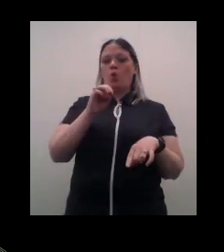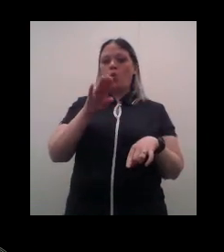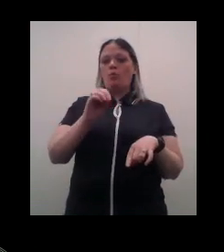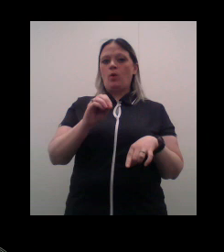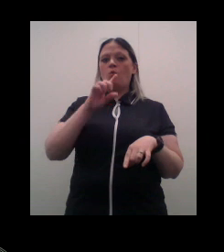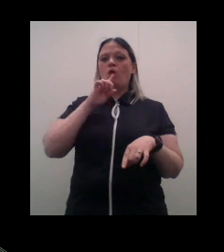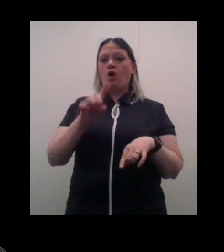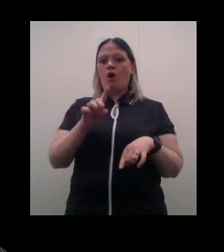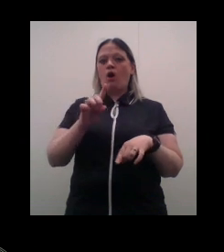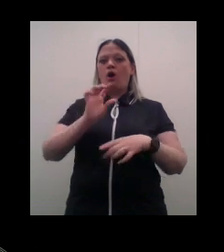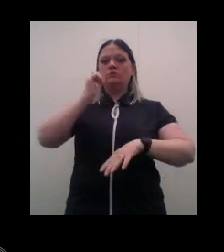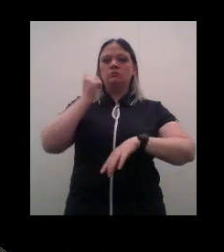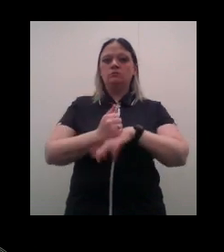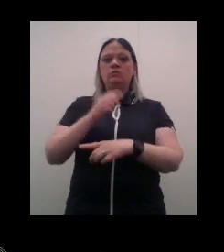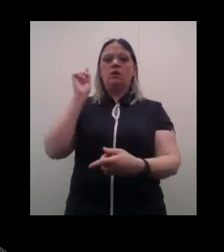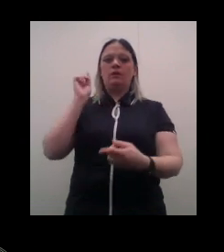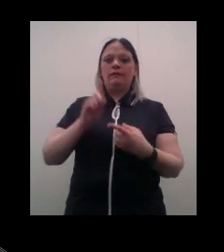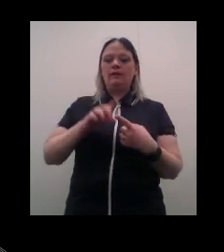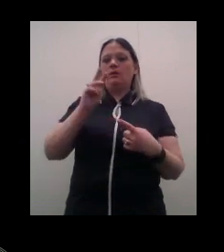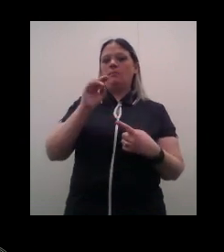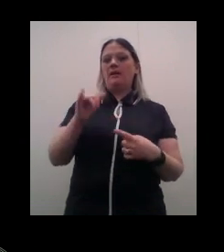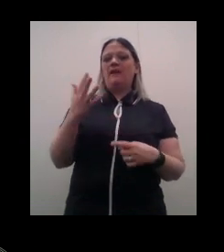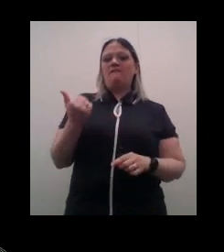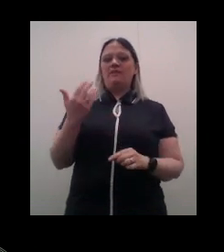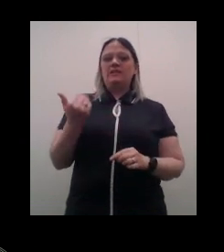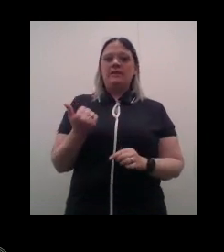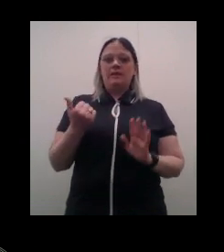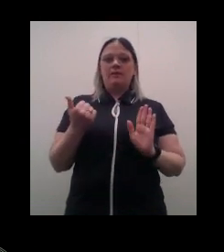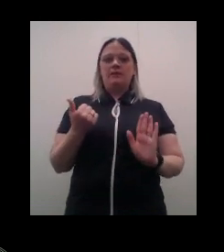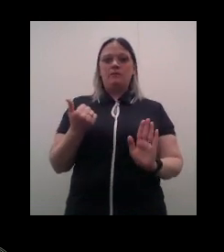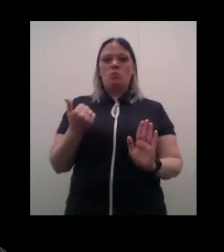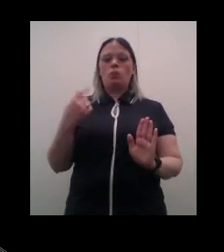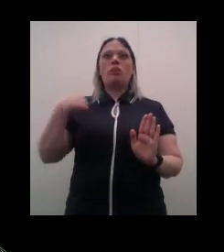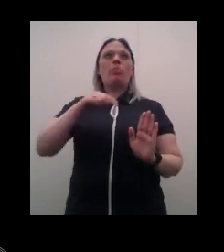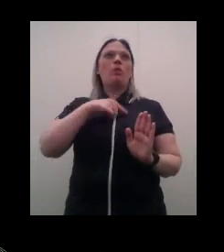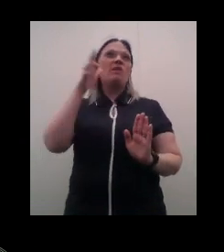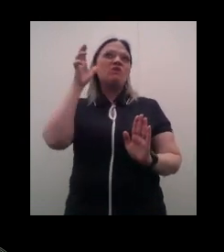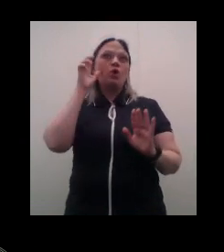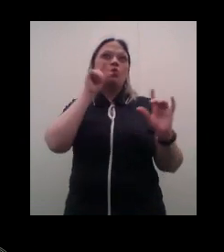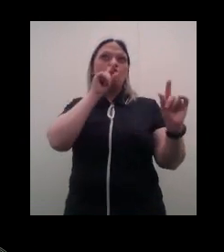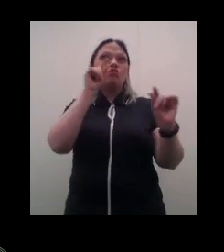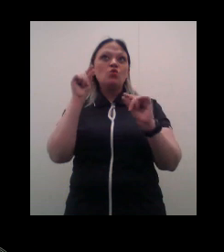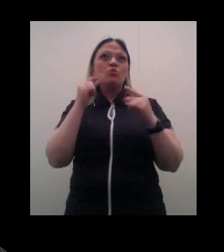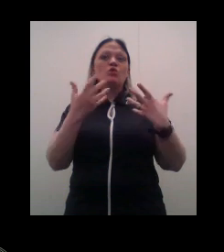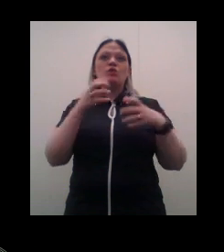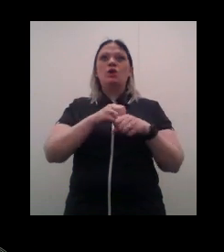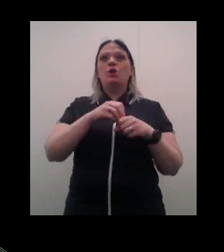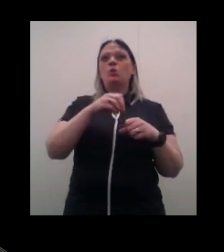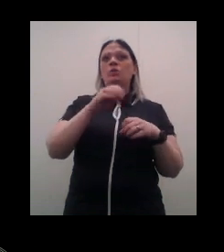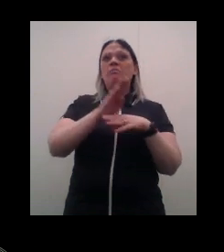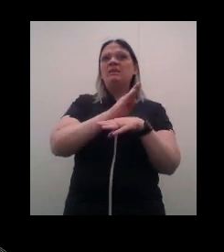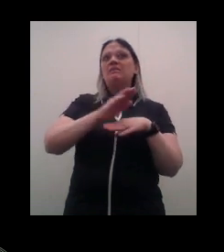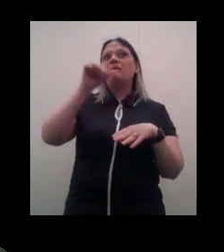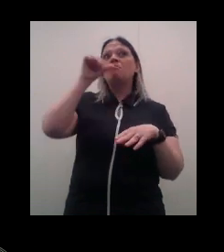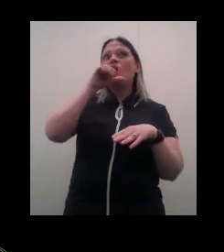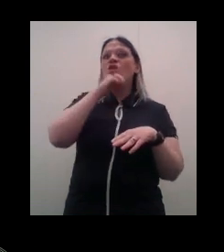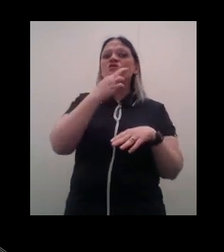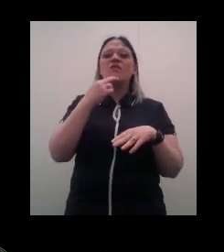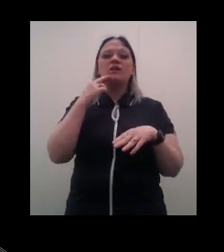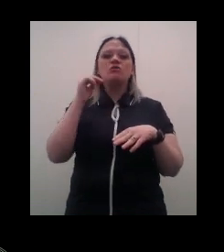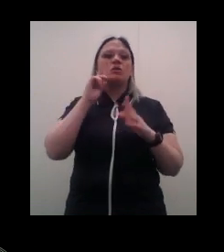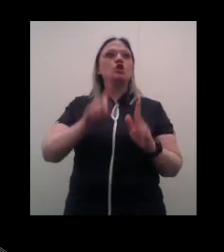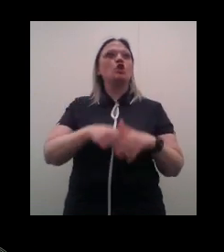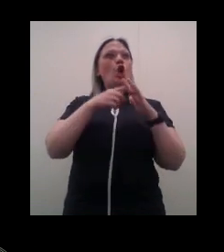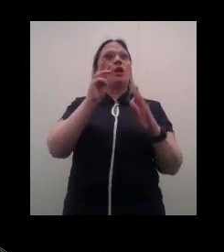in effect until May 15th. If we've heard of rumors of businesses, including bars and restaurants, that wanted to open effective May